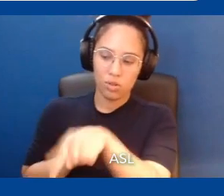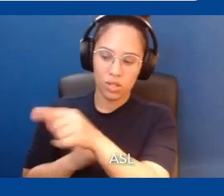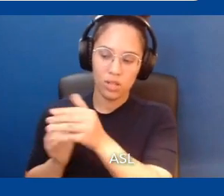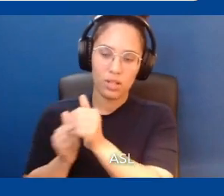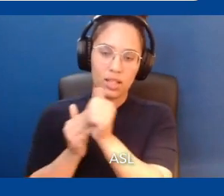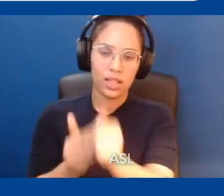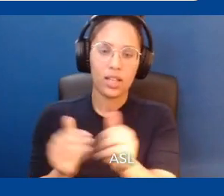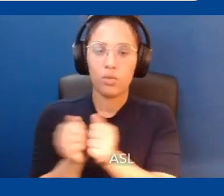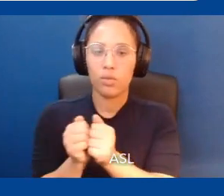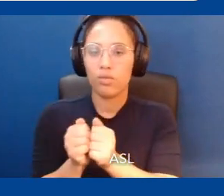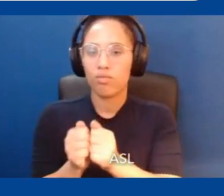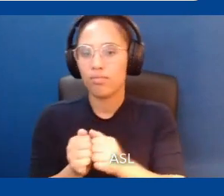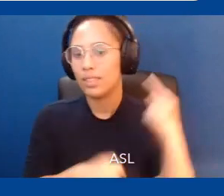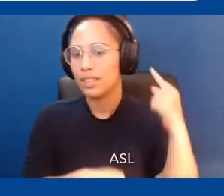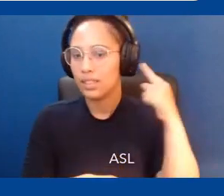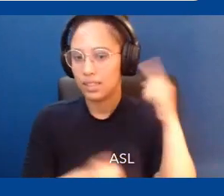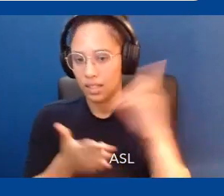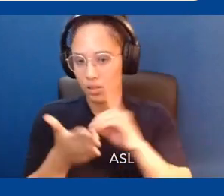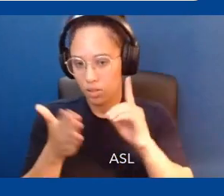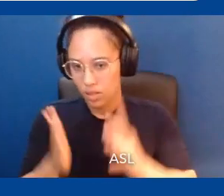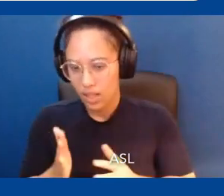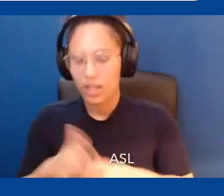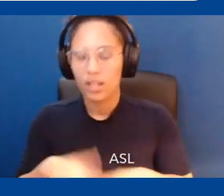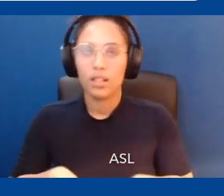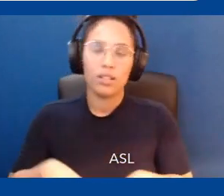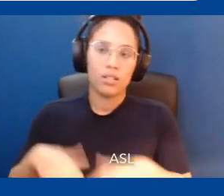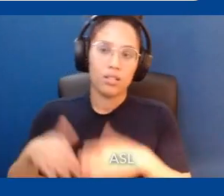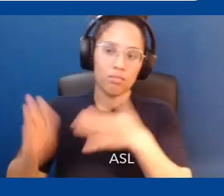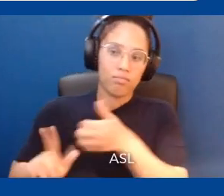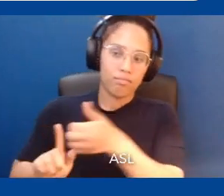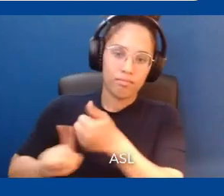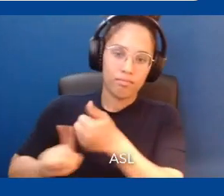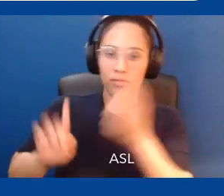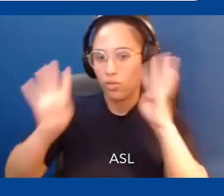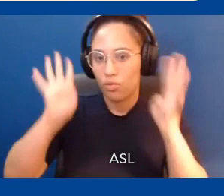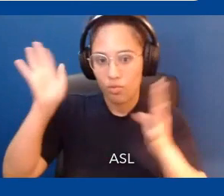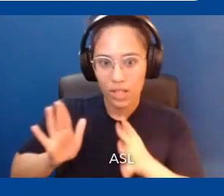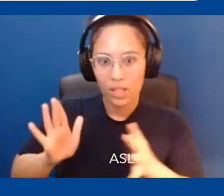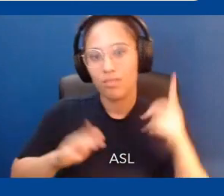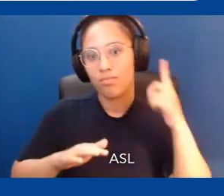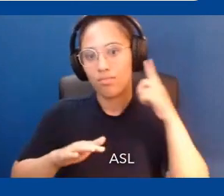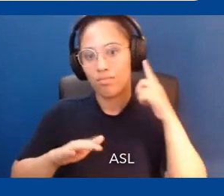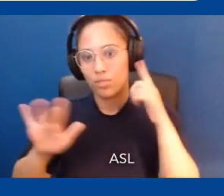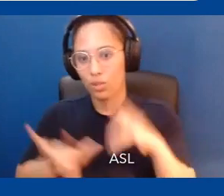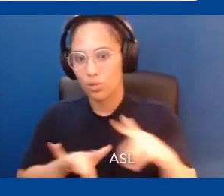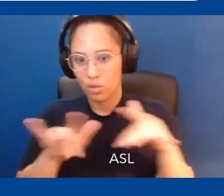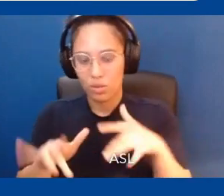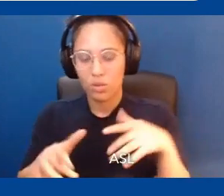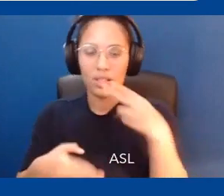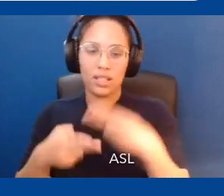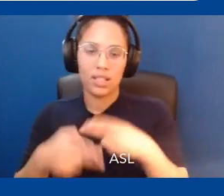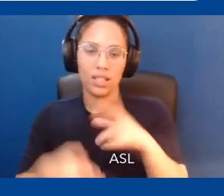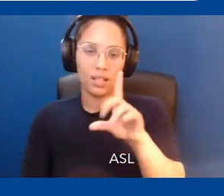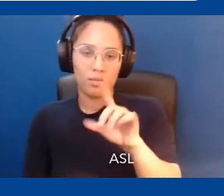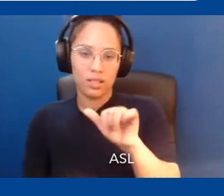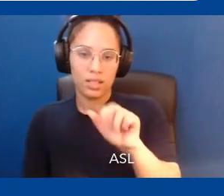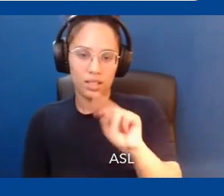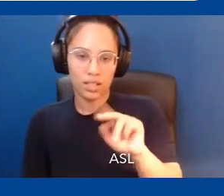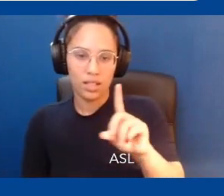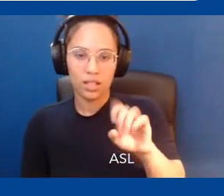sound designer, inventor, sound recordist named Dan Dugan here in the San Francisco area, where